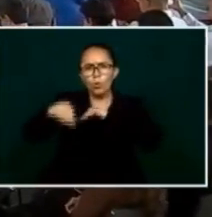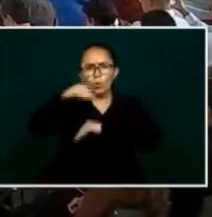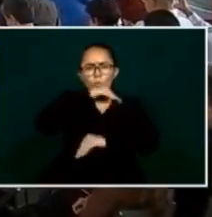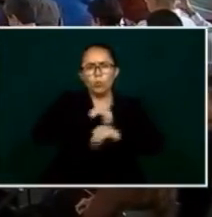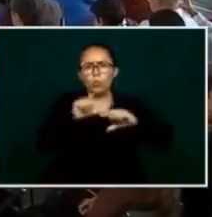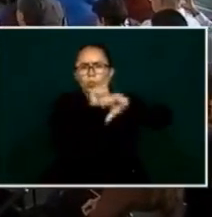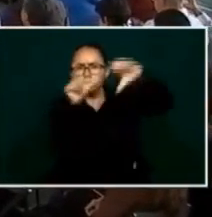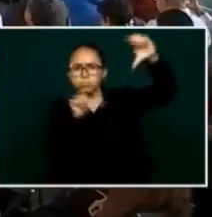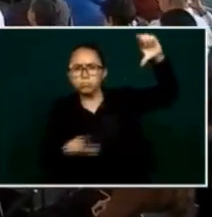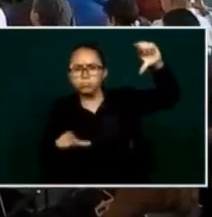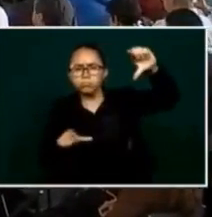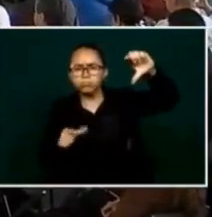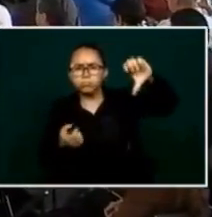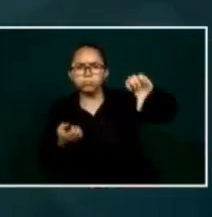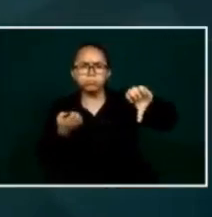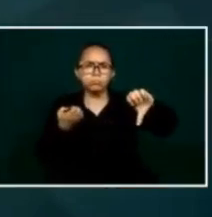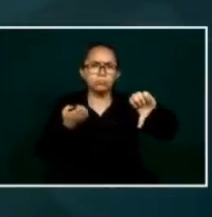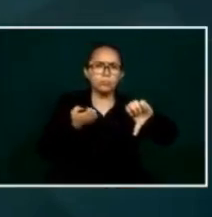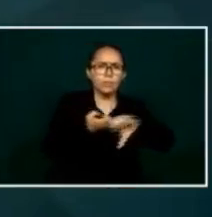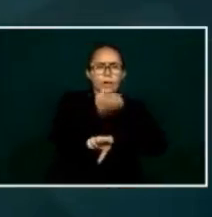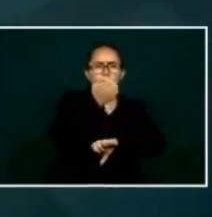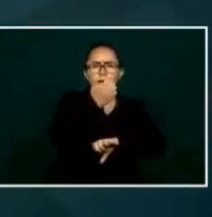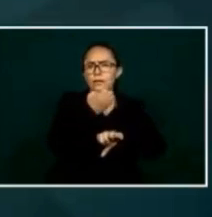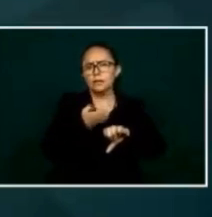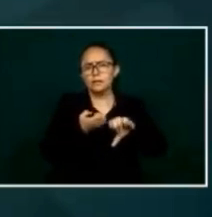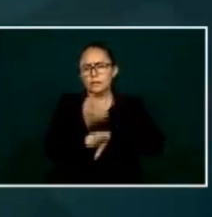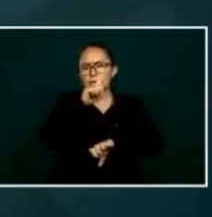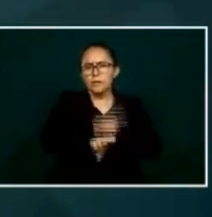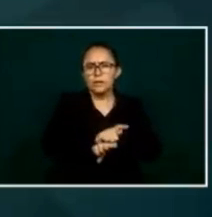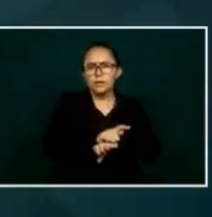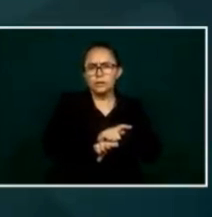governments or state governments and